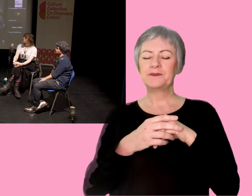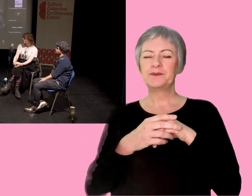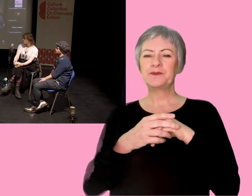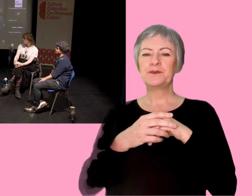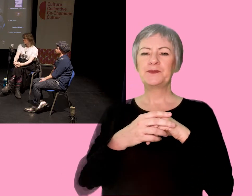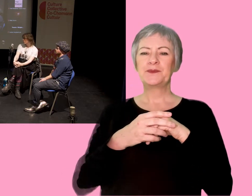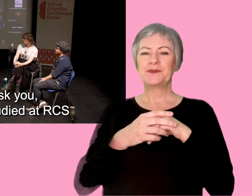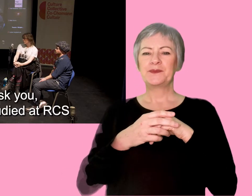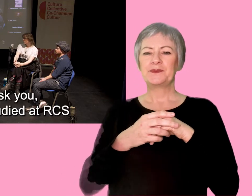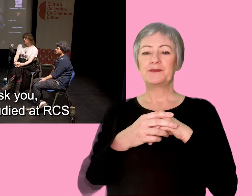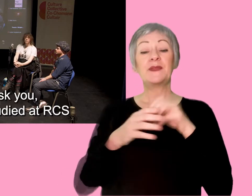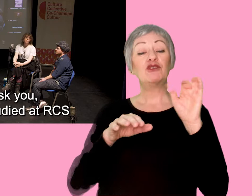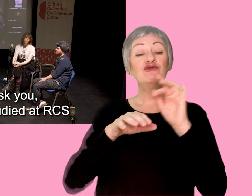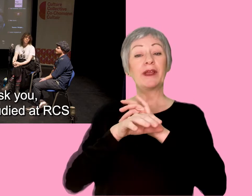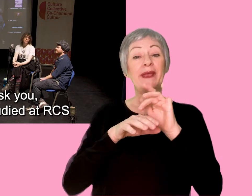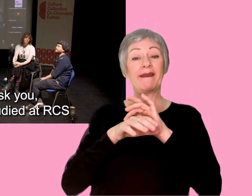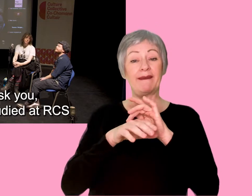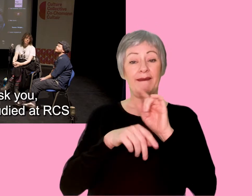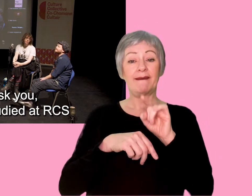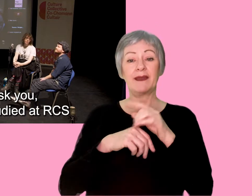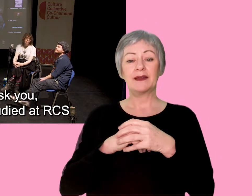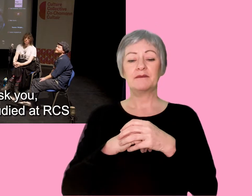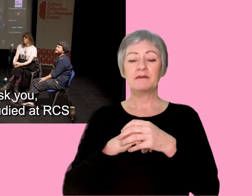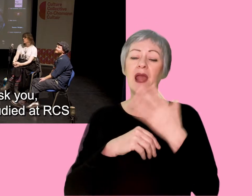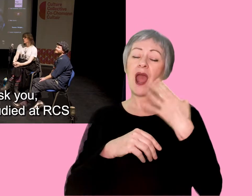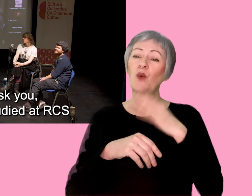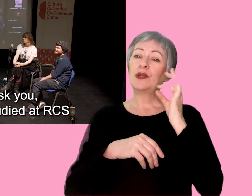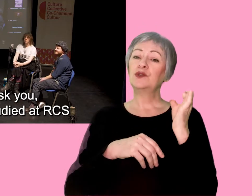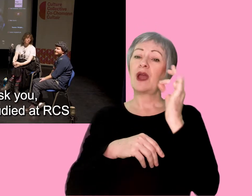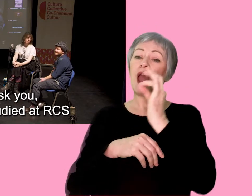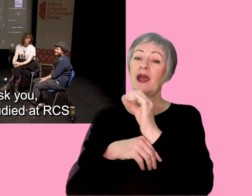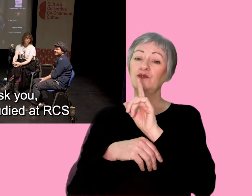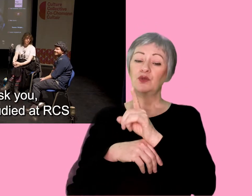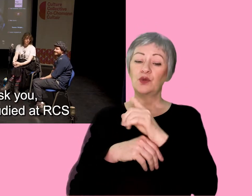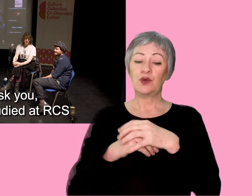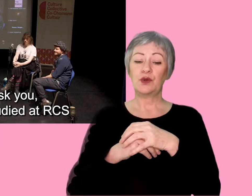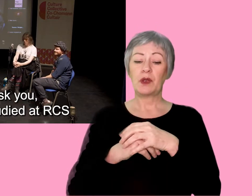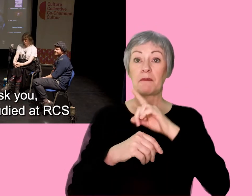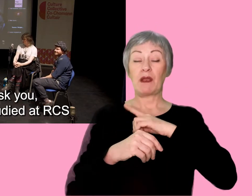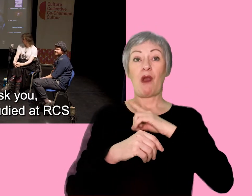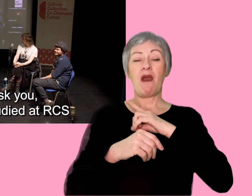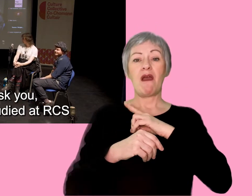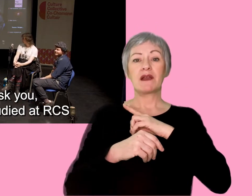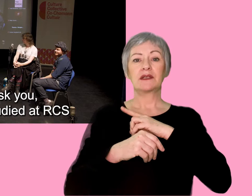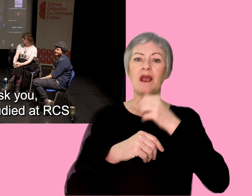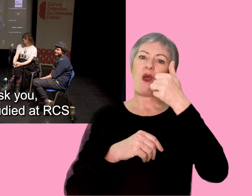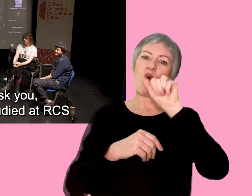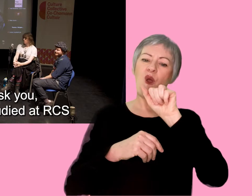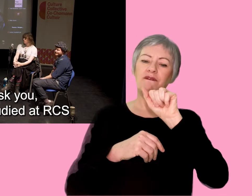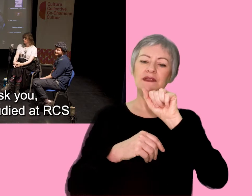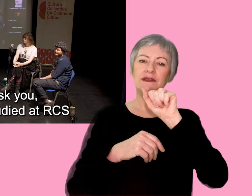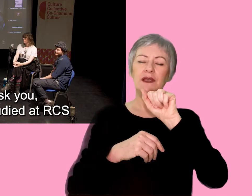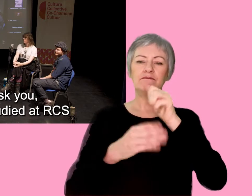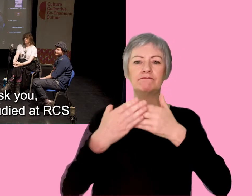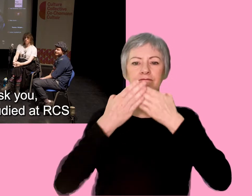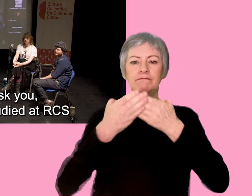Harry. Jamie, I wanted to ask you, because obviously